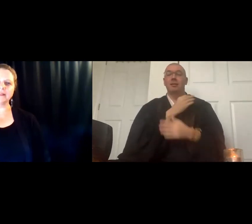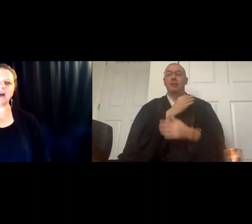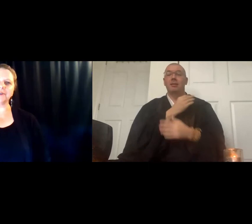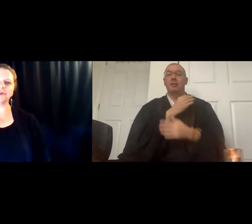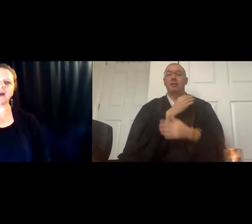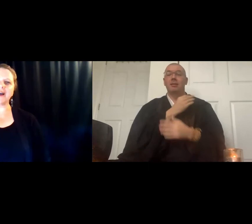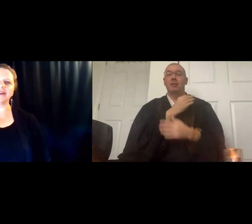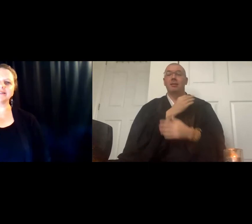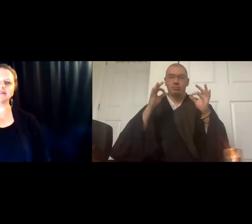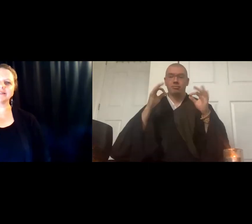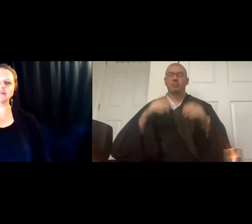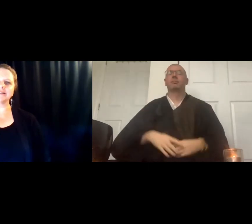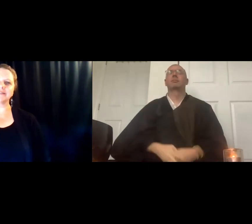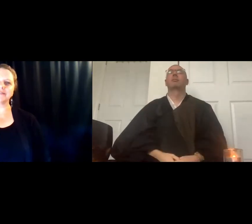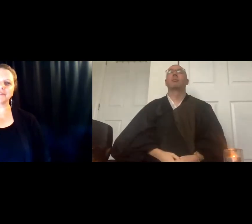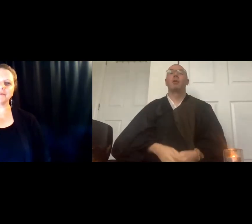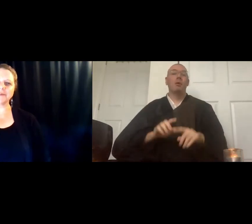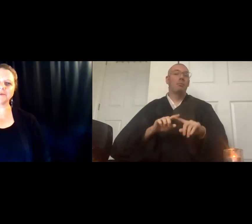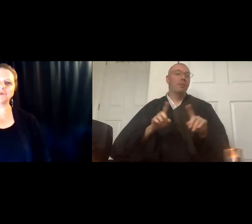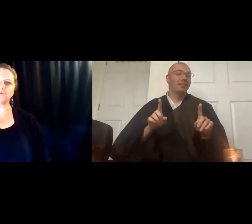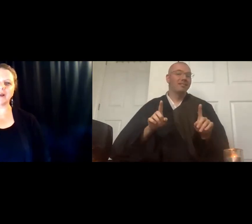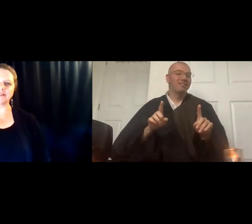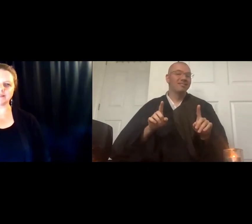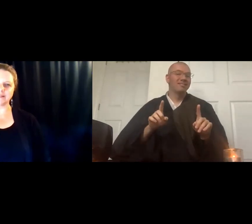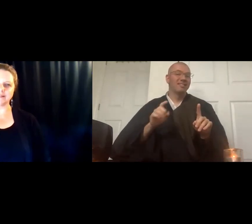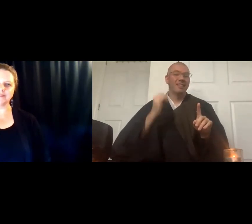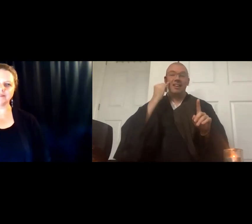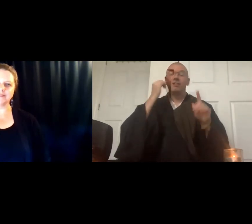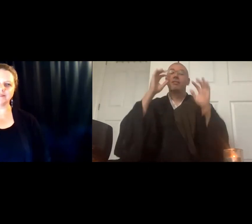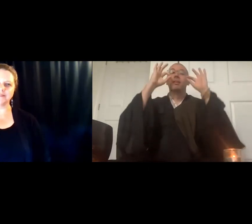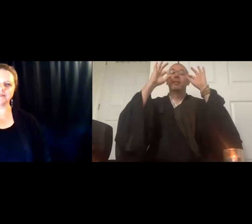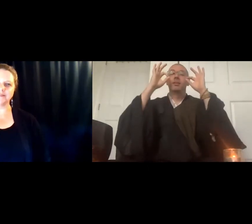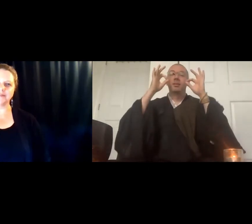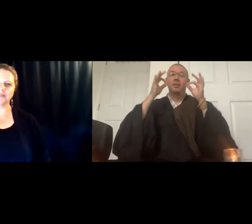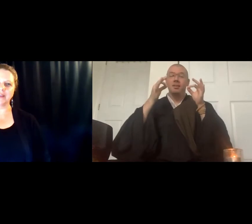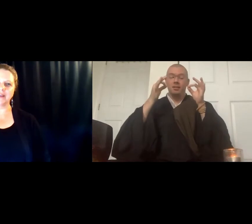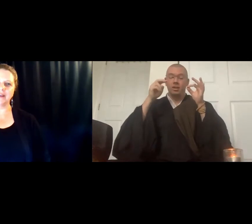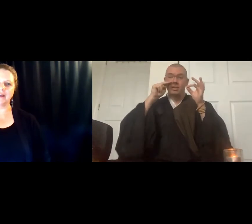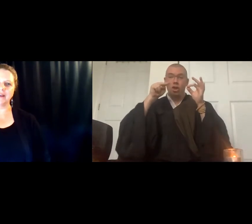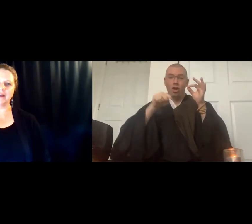But allow your eyes for the muscles to rest still.